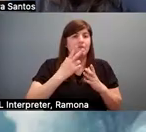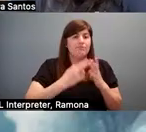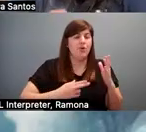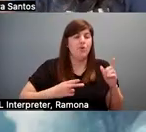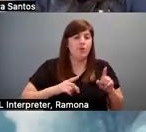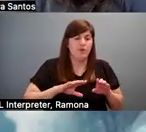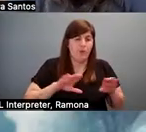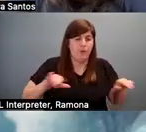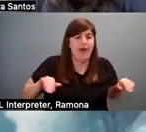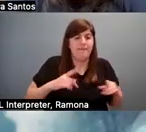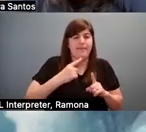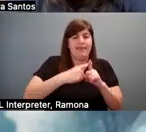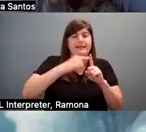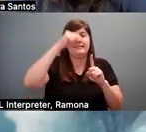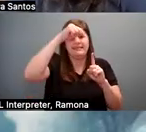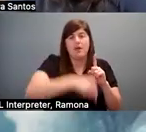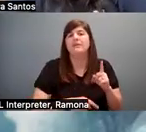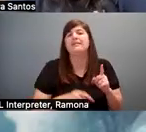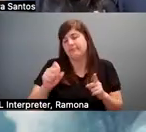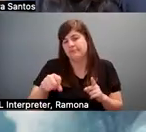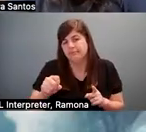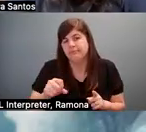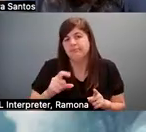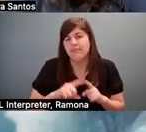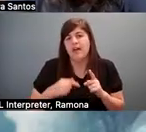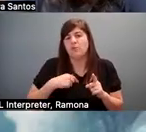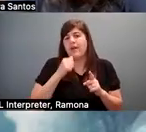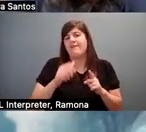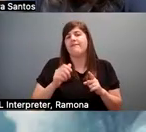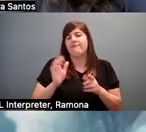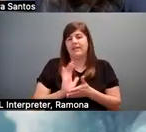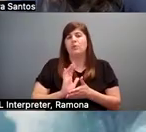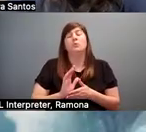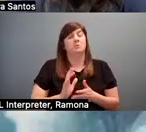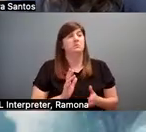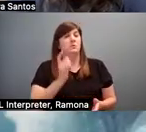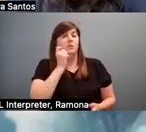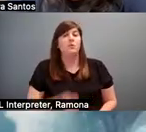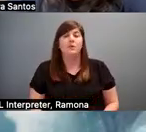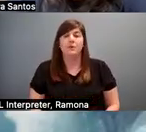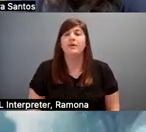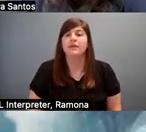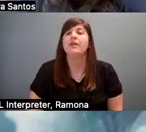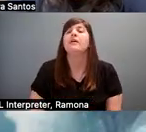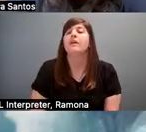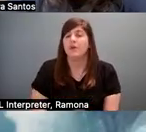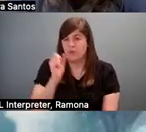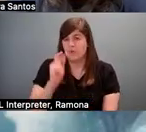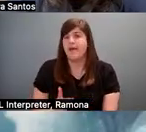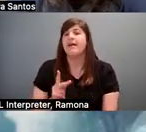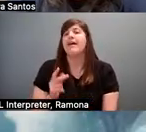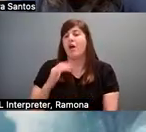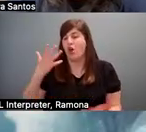that. I just don't really have a video, but it also Cool. does do that. It does do that. Really cool. Okay, we've got already have